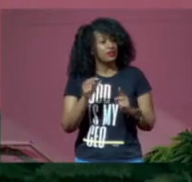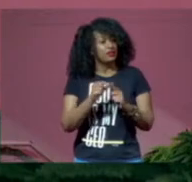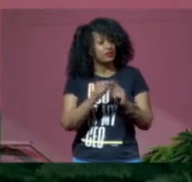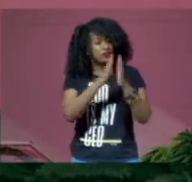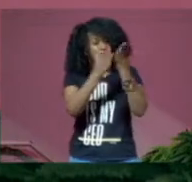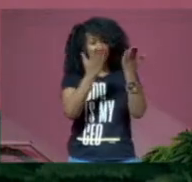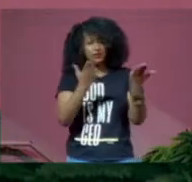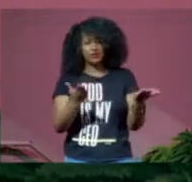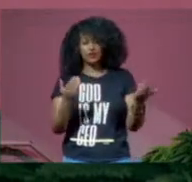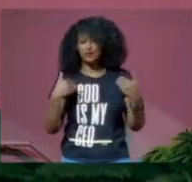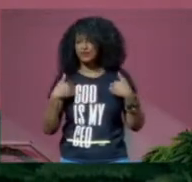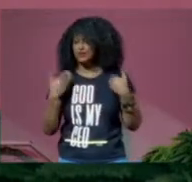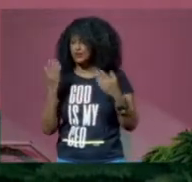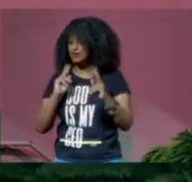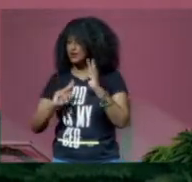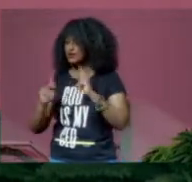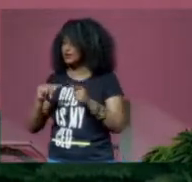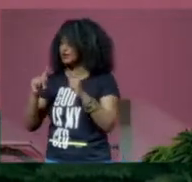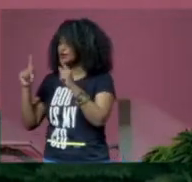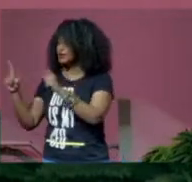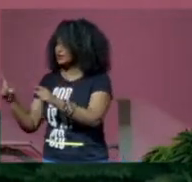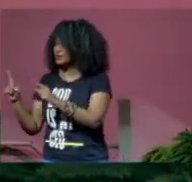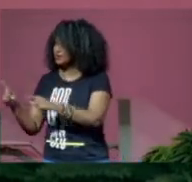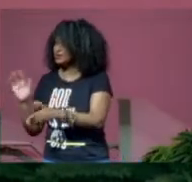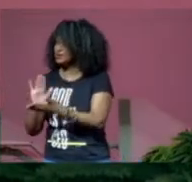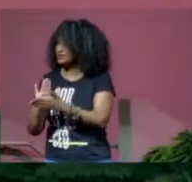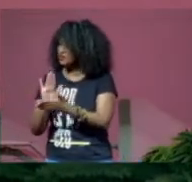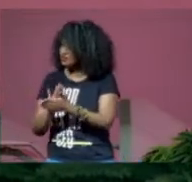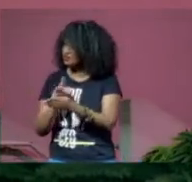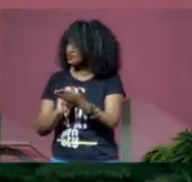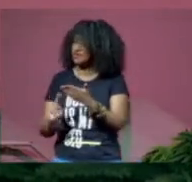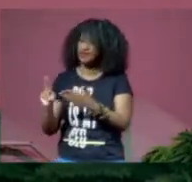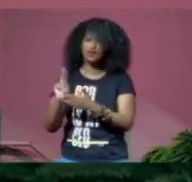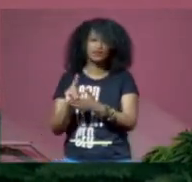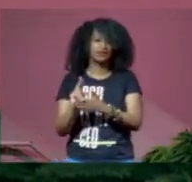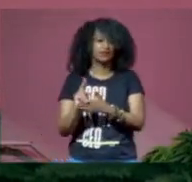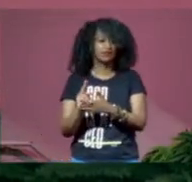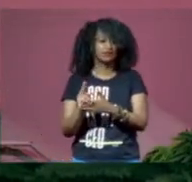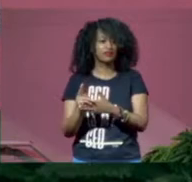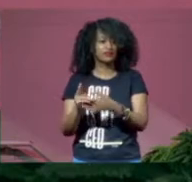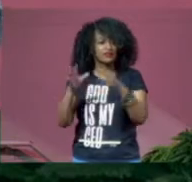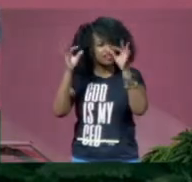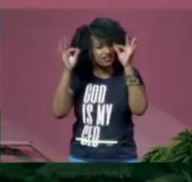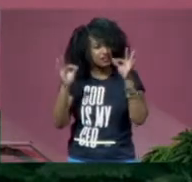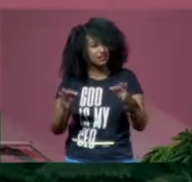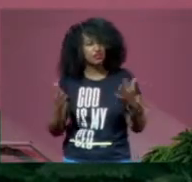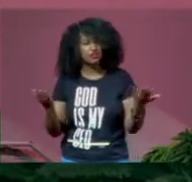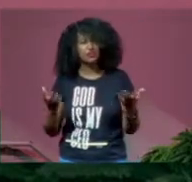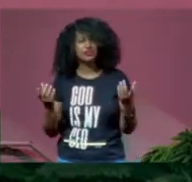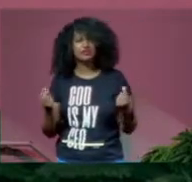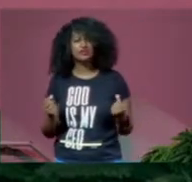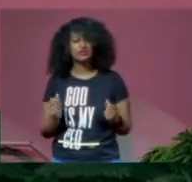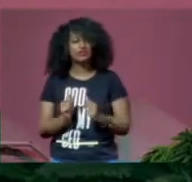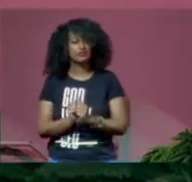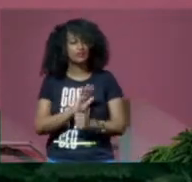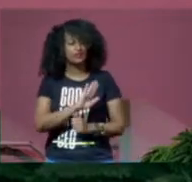to school, going back to college, trying to decide what to do with their life. Lord, they need to hear from you. A word of life, a word